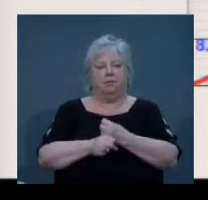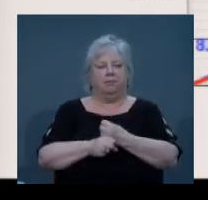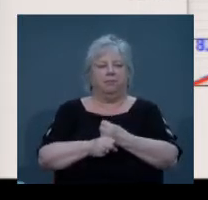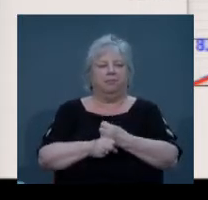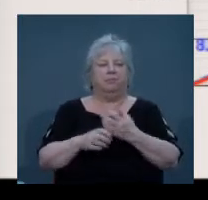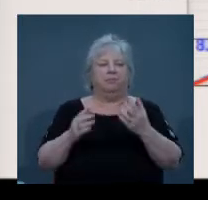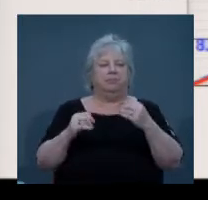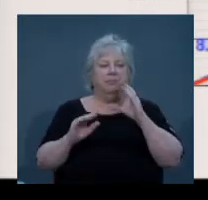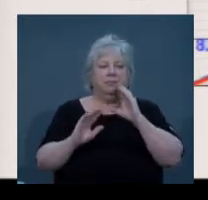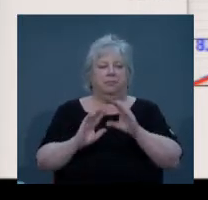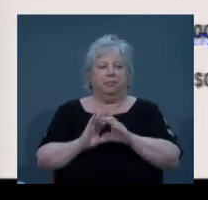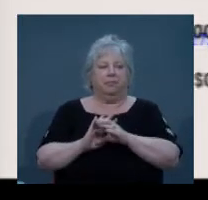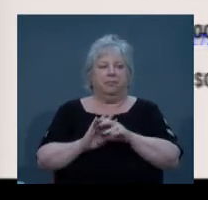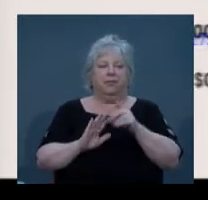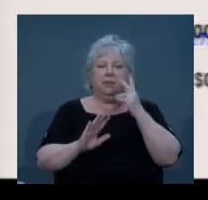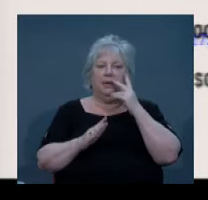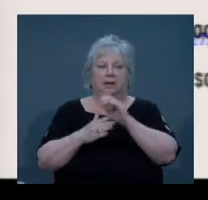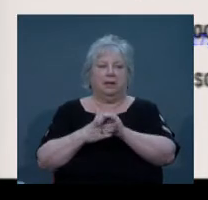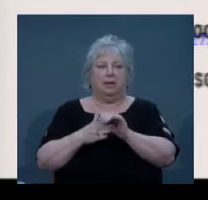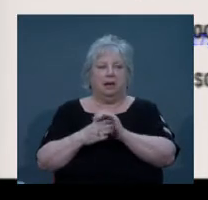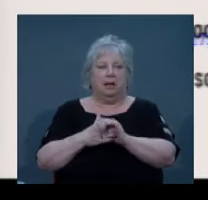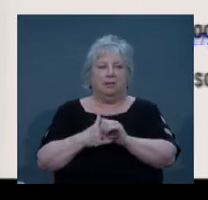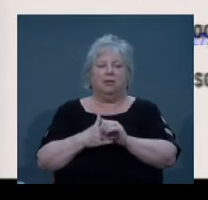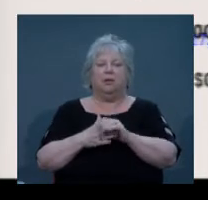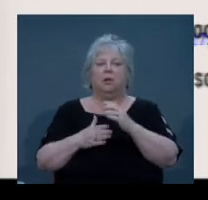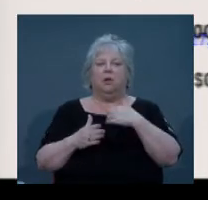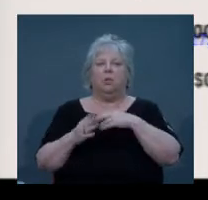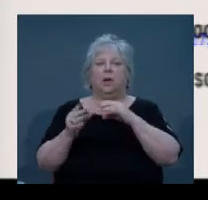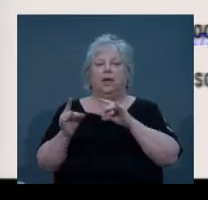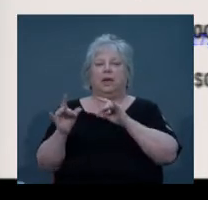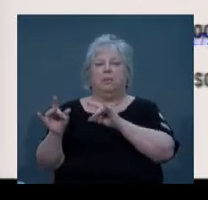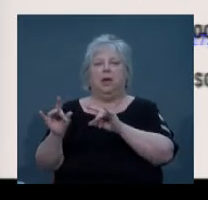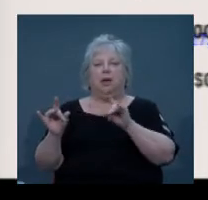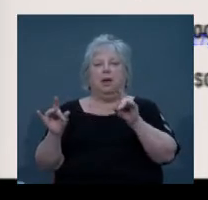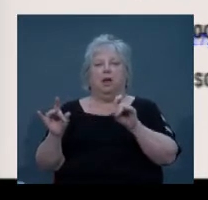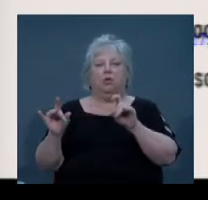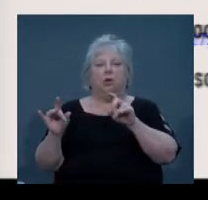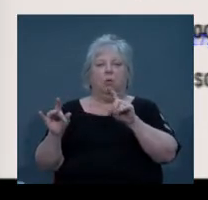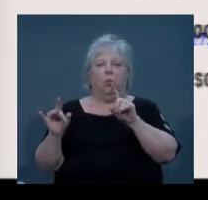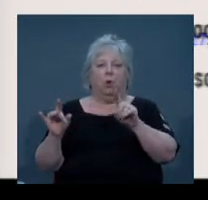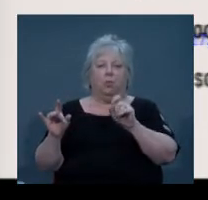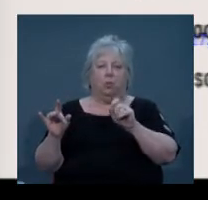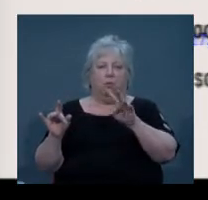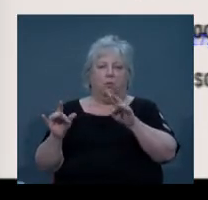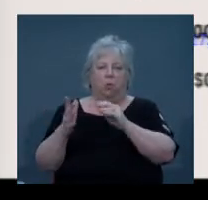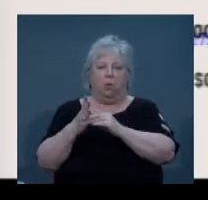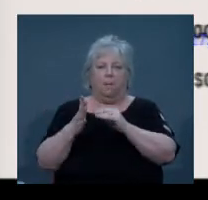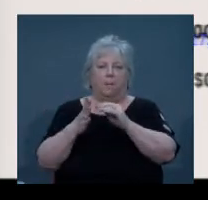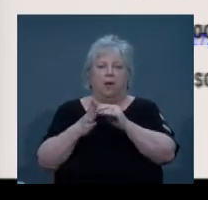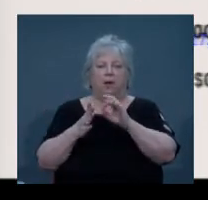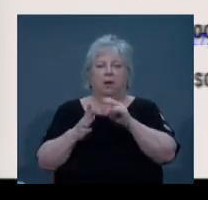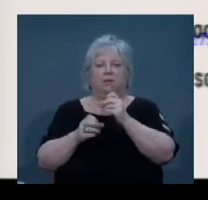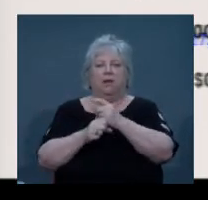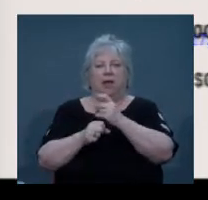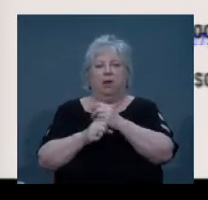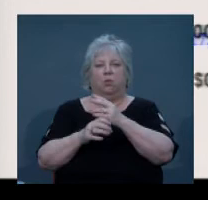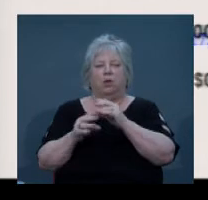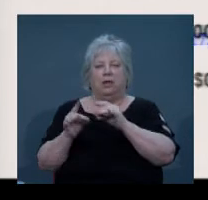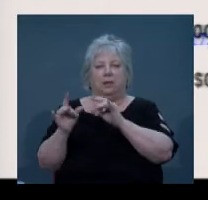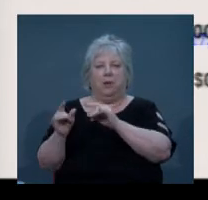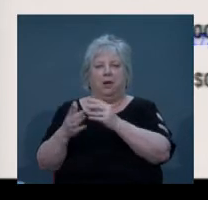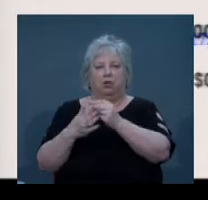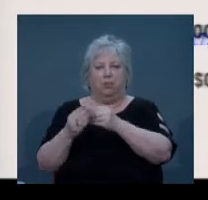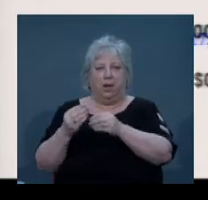So on the next slide, you see the dollars. We had expended $101.4 million of our annual expenditure